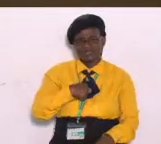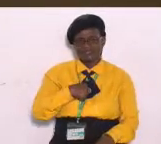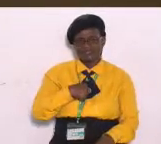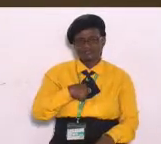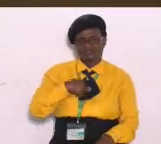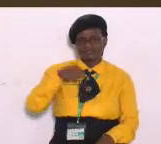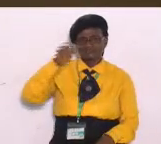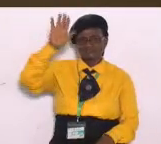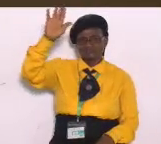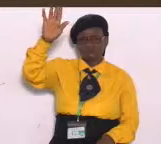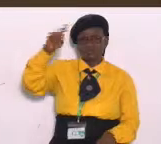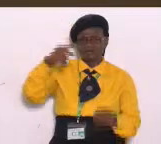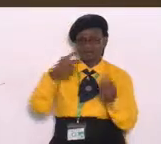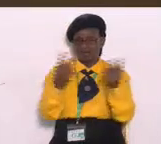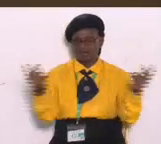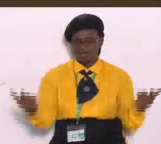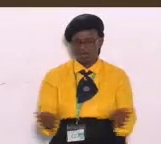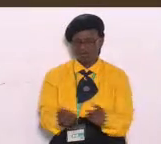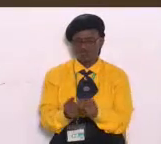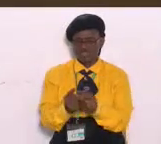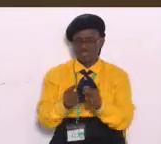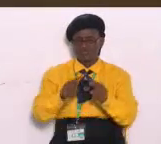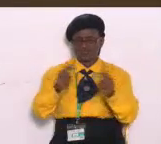your vessel unto honor.